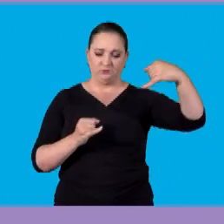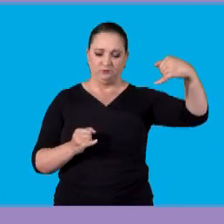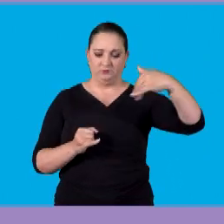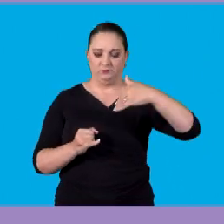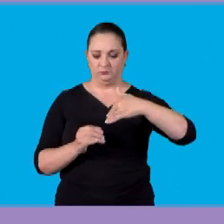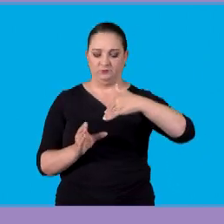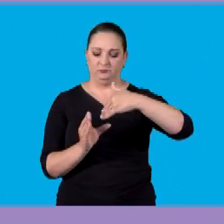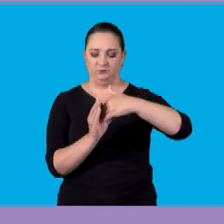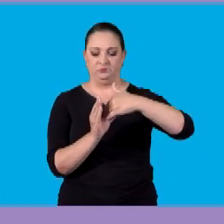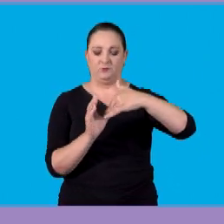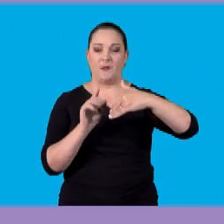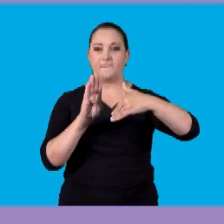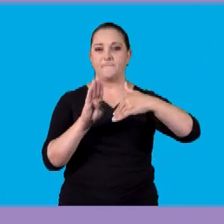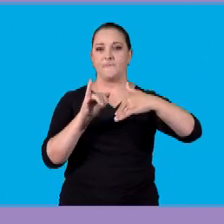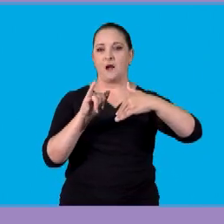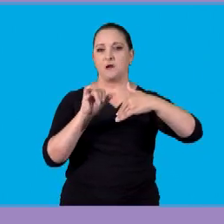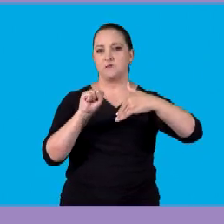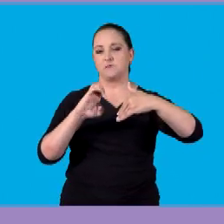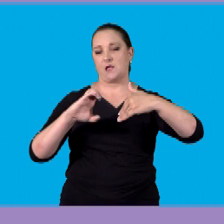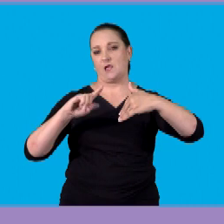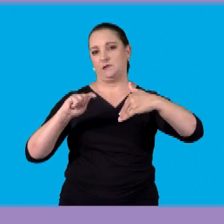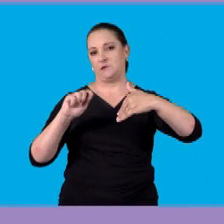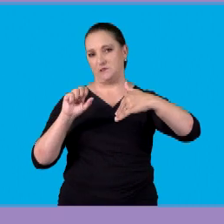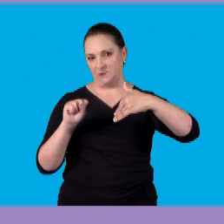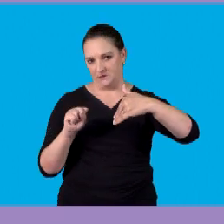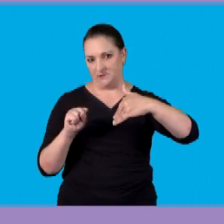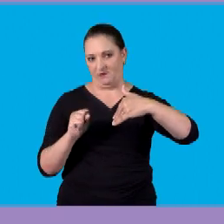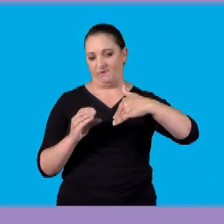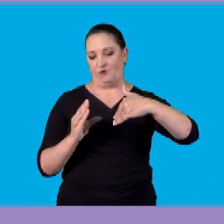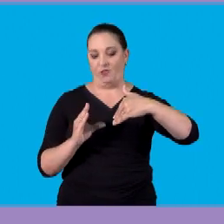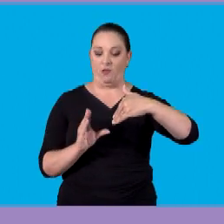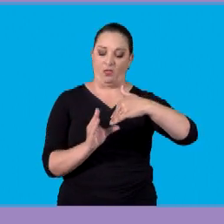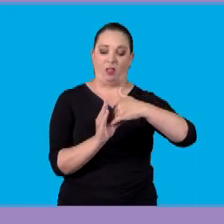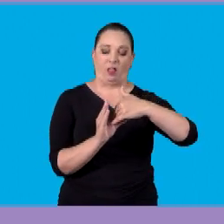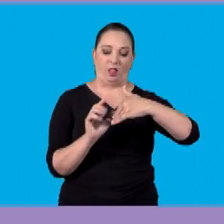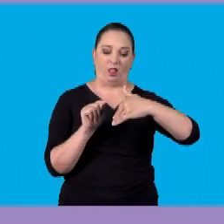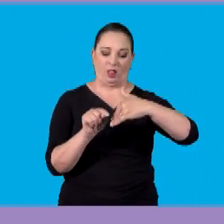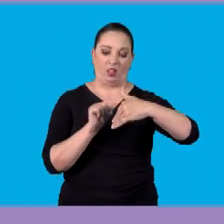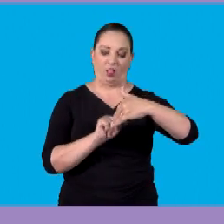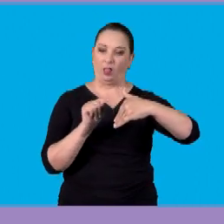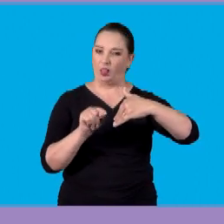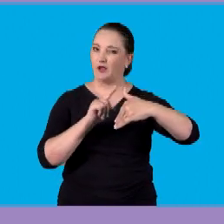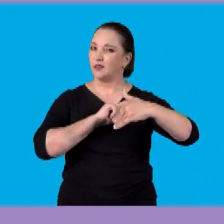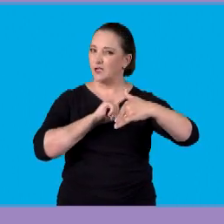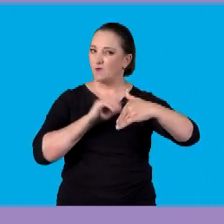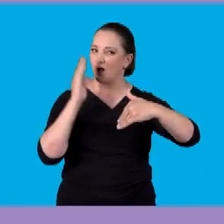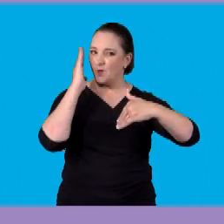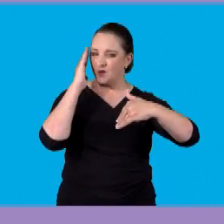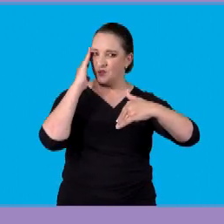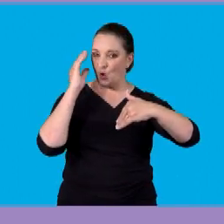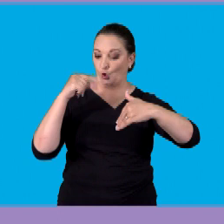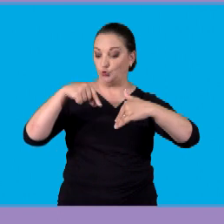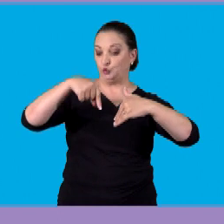just write there that actually AC bisects angle C. So that means